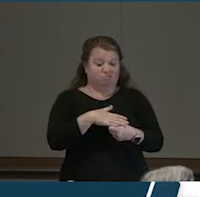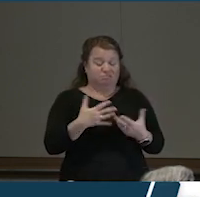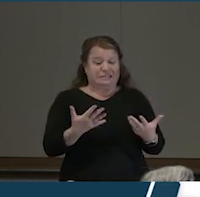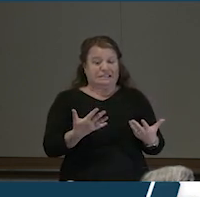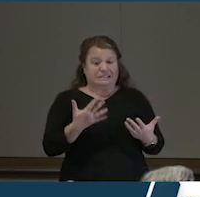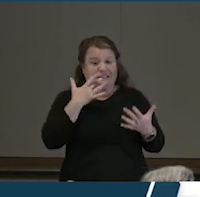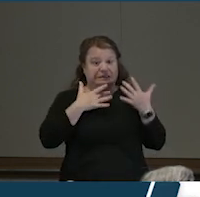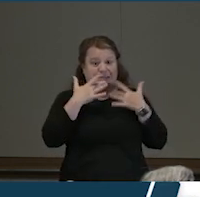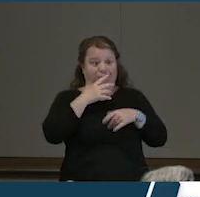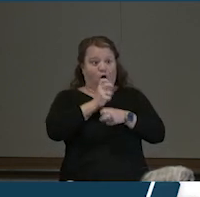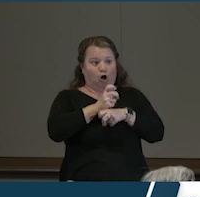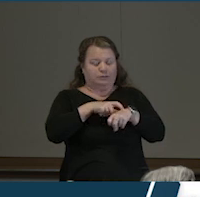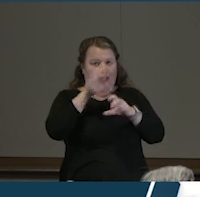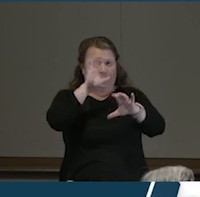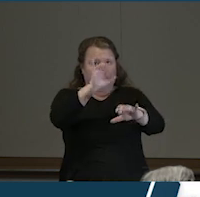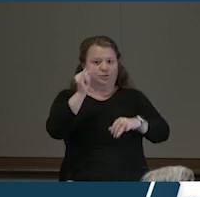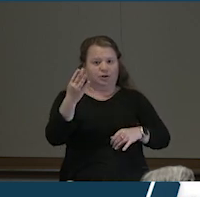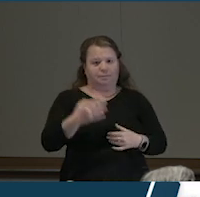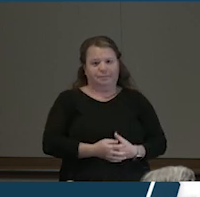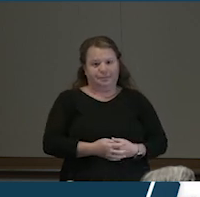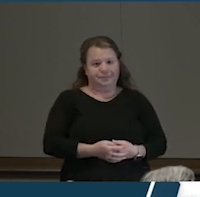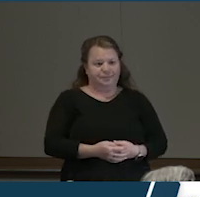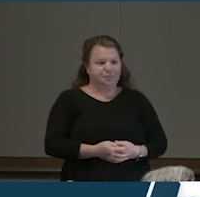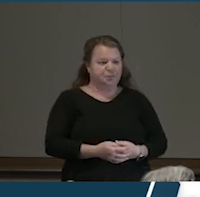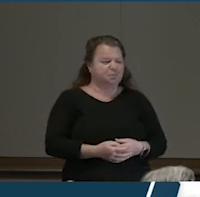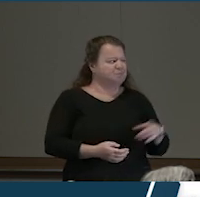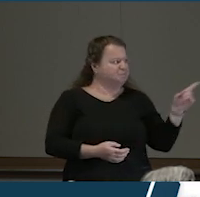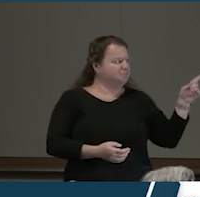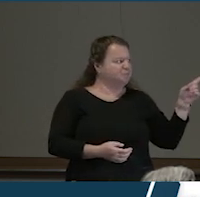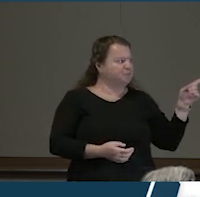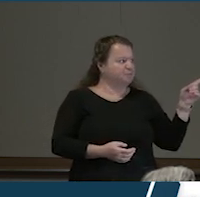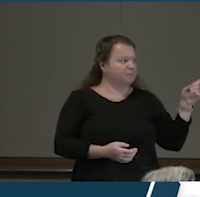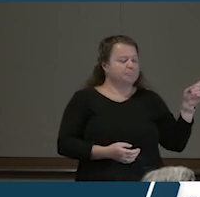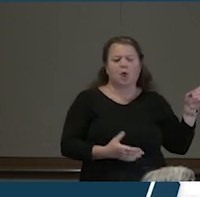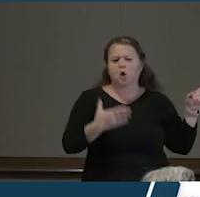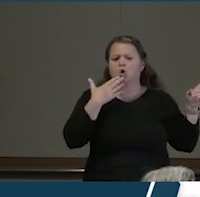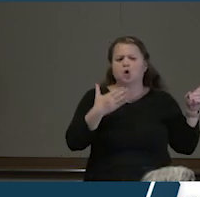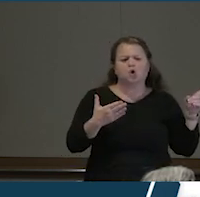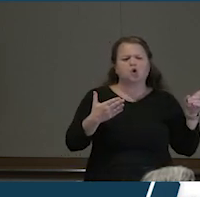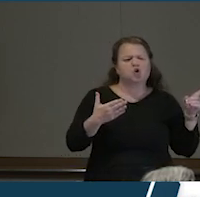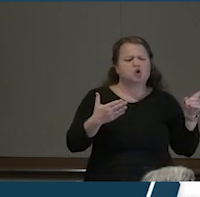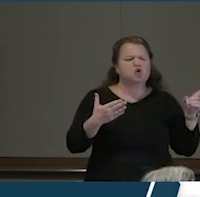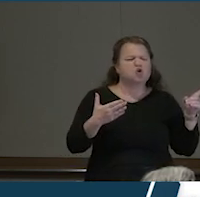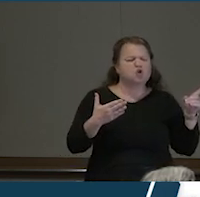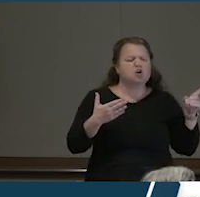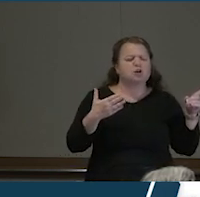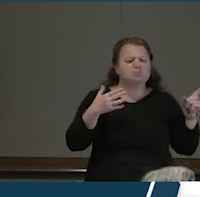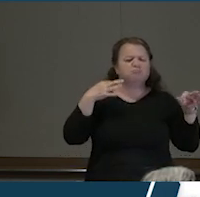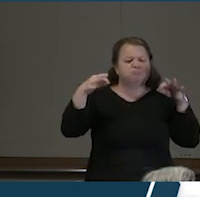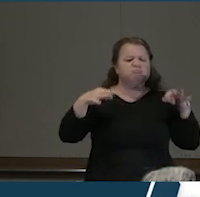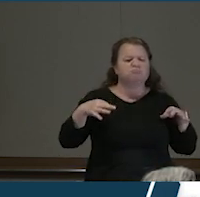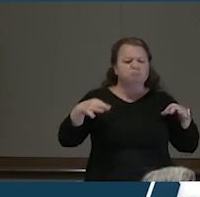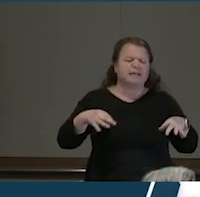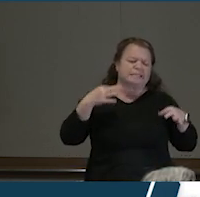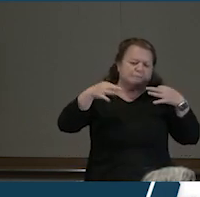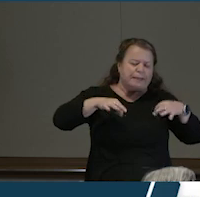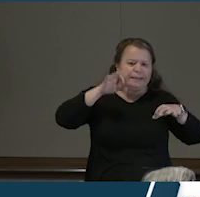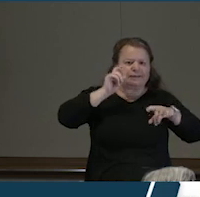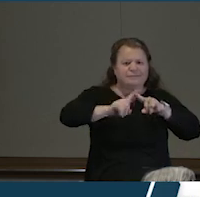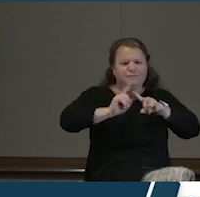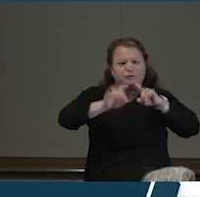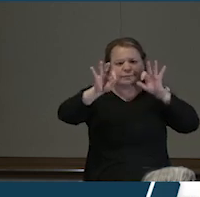hard time finding a job. So he does a really good job at giving us tips on, like, what do we do with that? How do